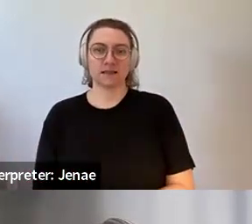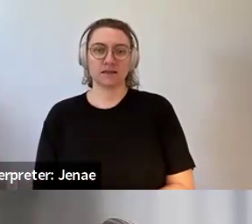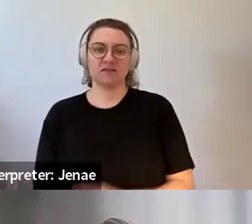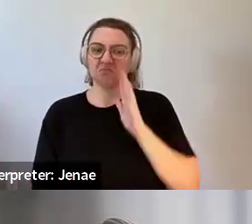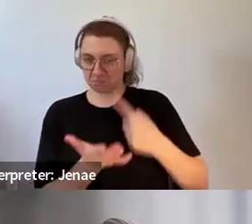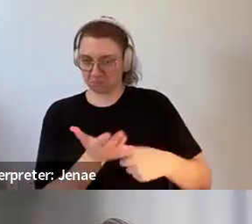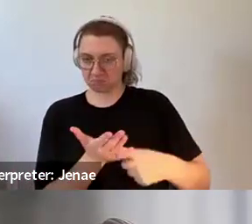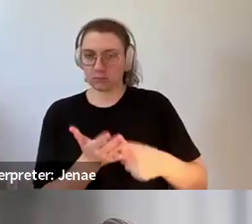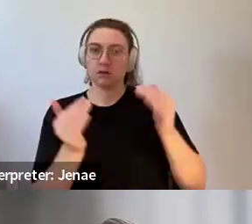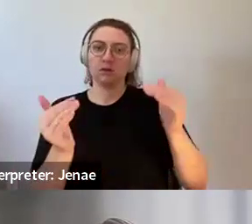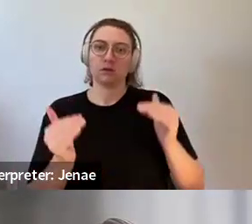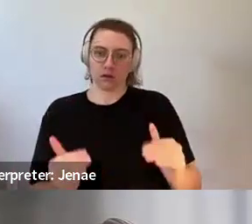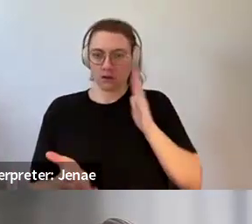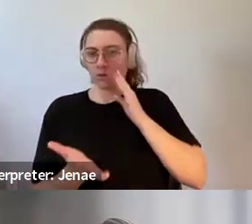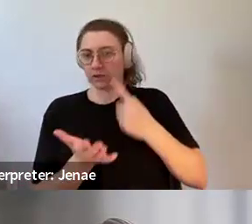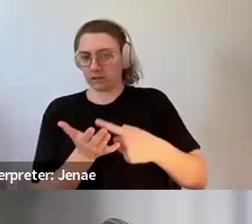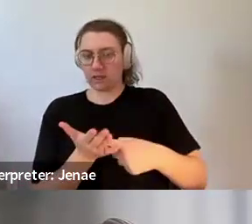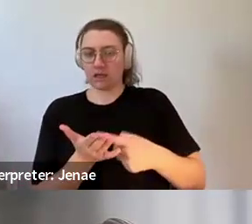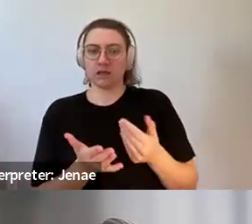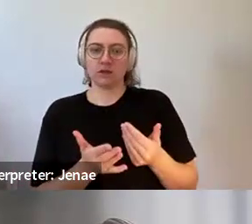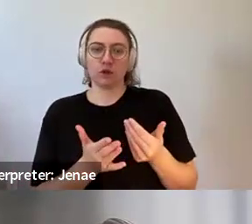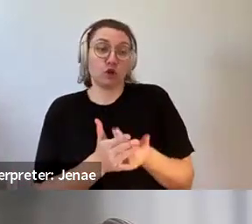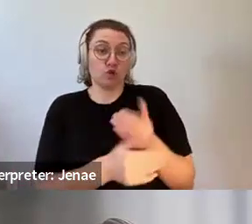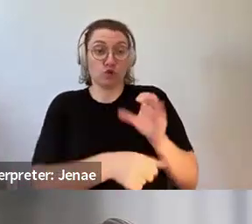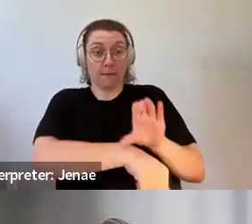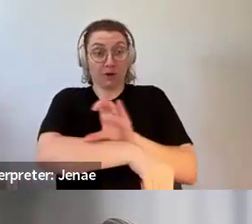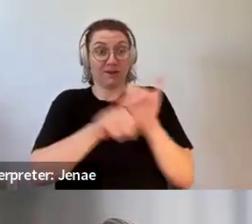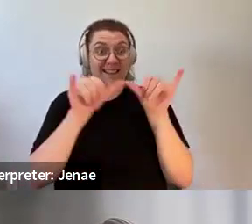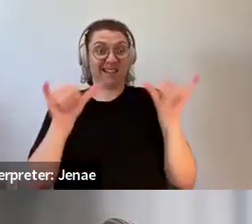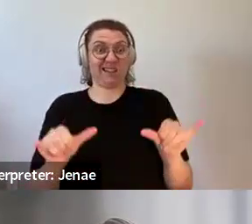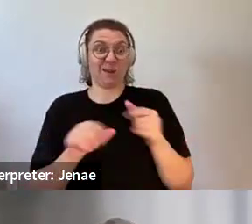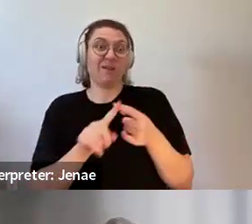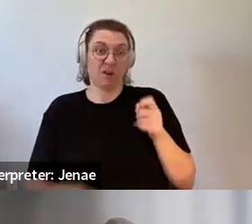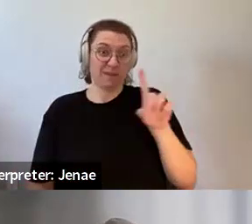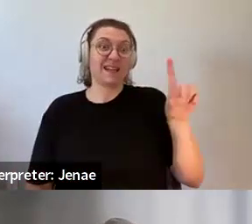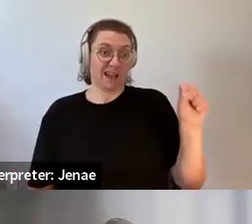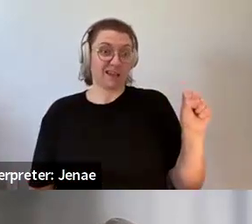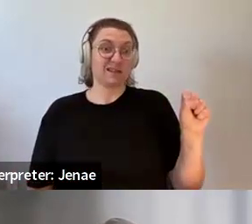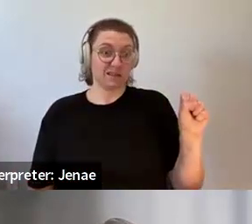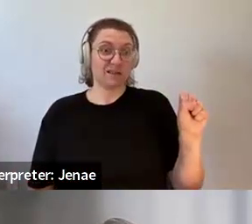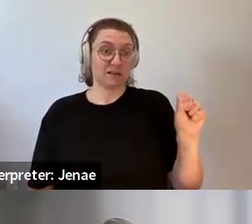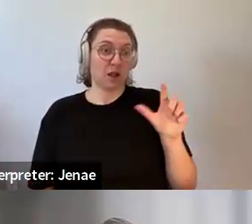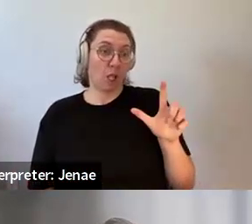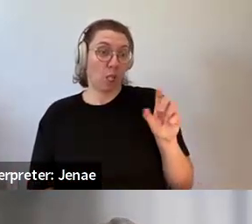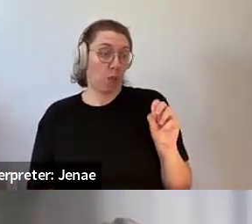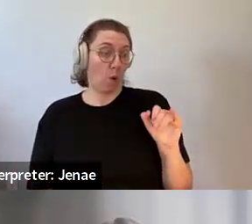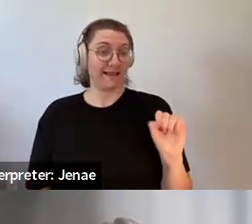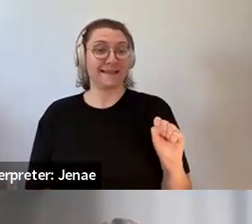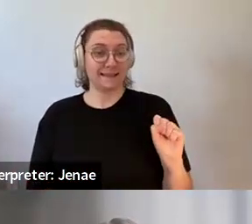discuss that. We're going to discuss the new computer system from the Department of Developmental Services, LOIS. There was